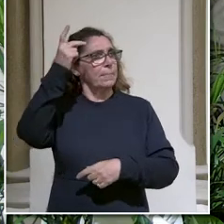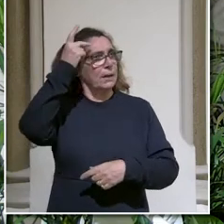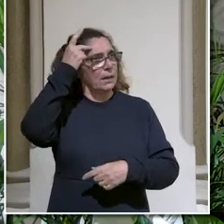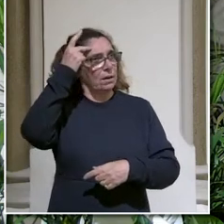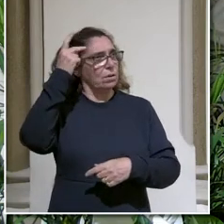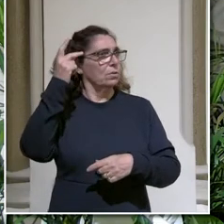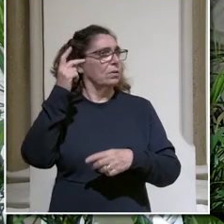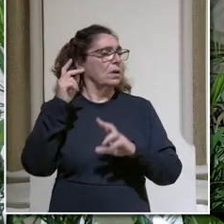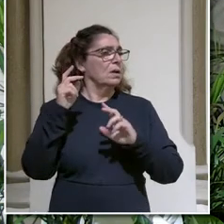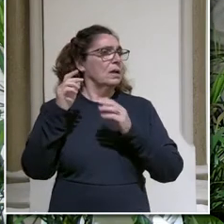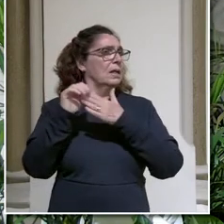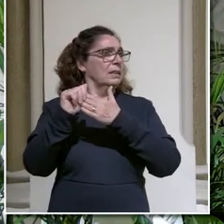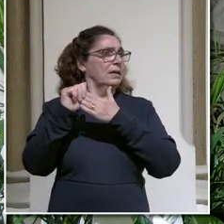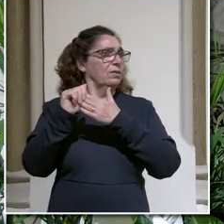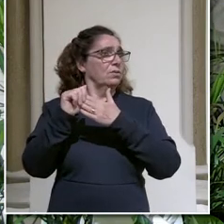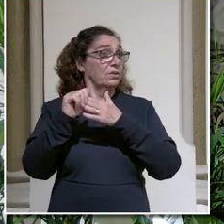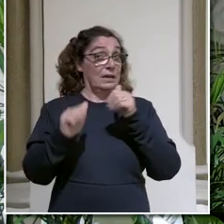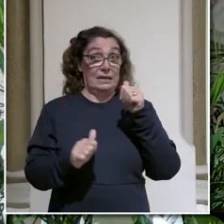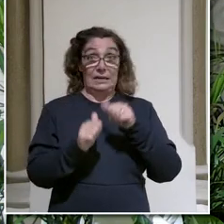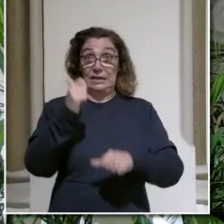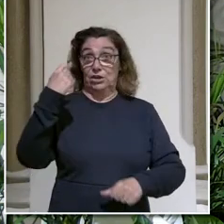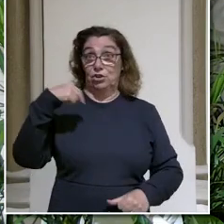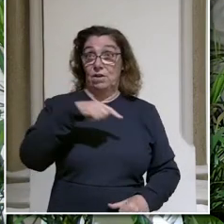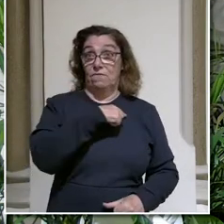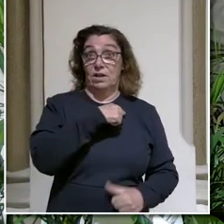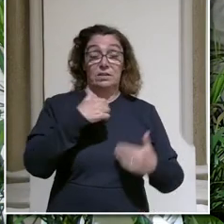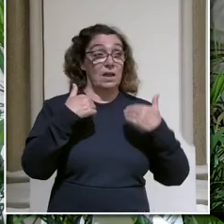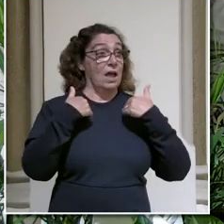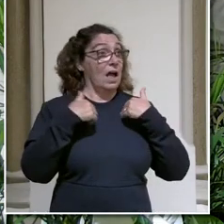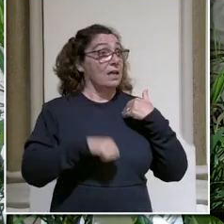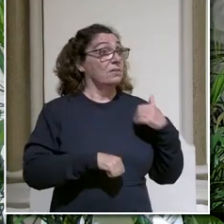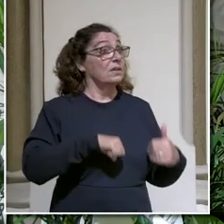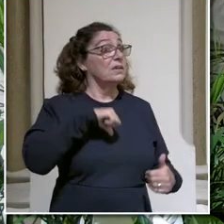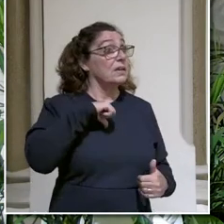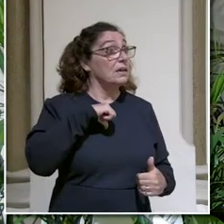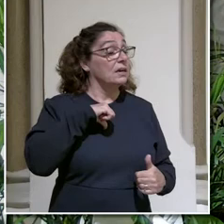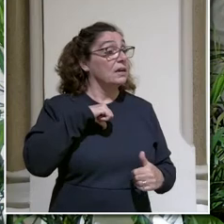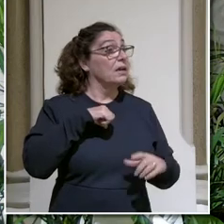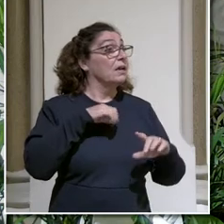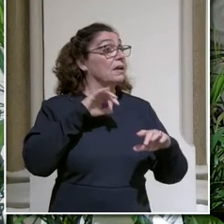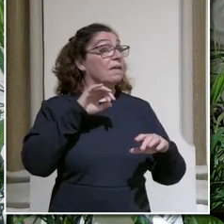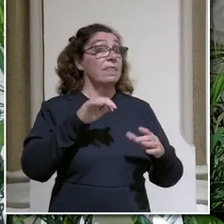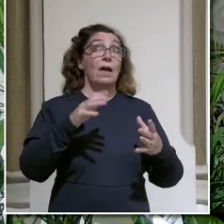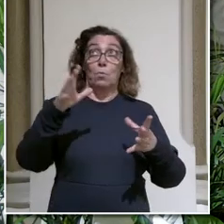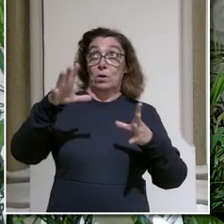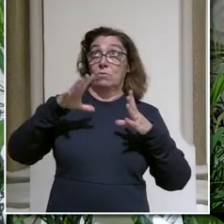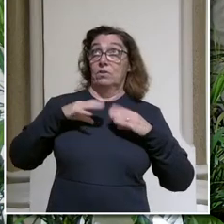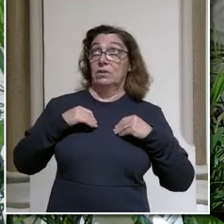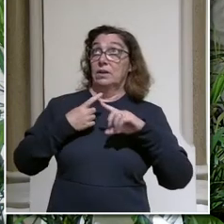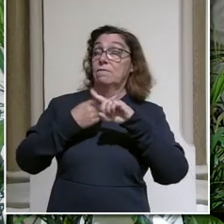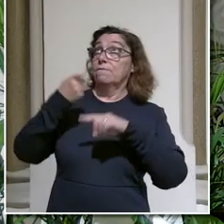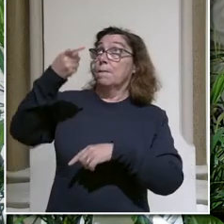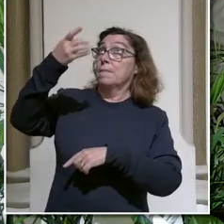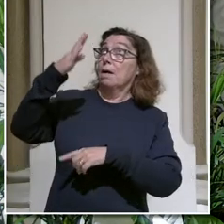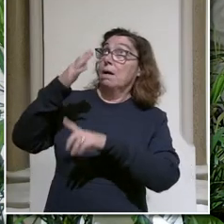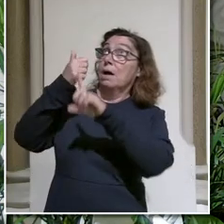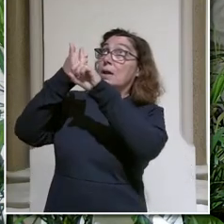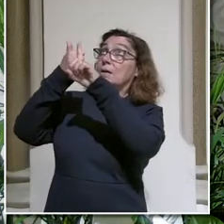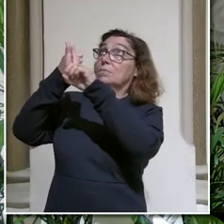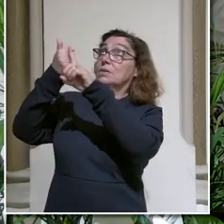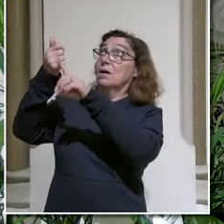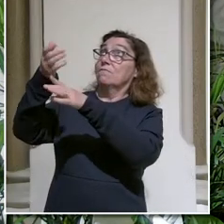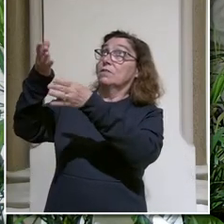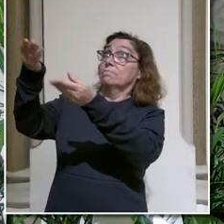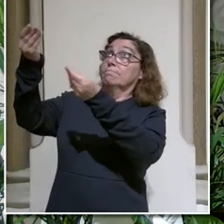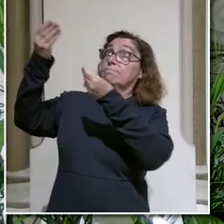of us has a dignity that comes directly from God himself. As we pray